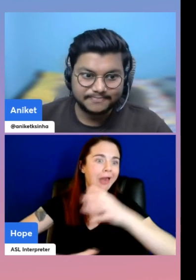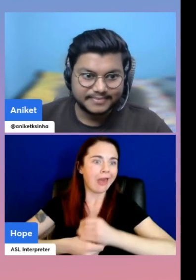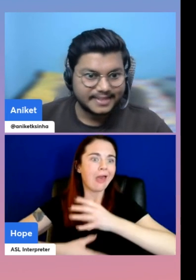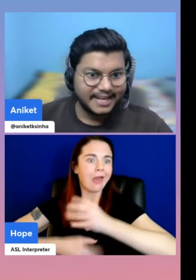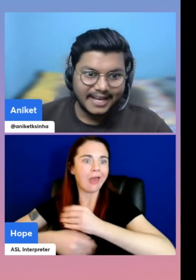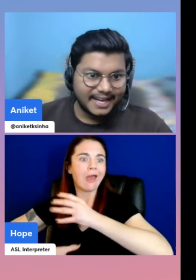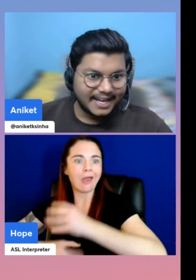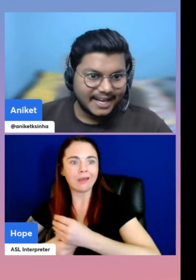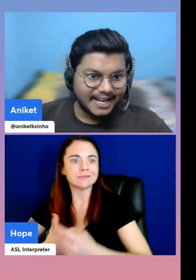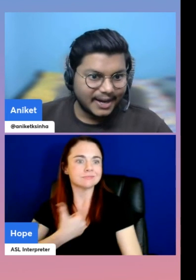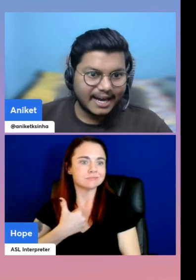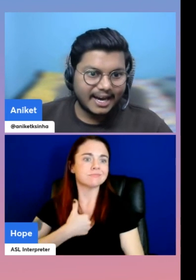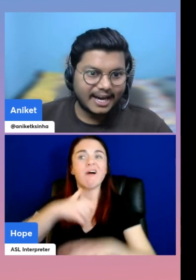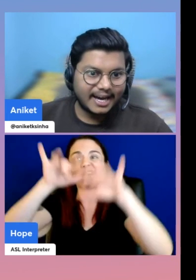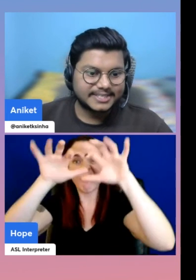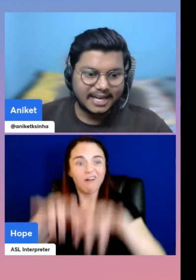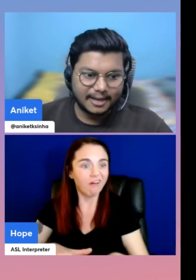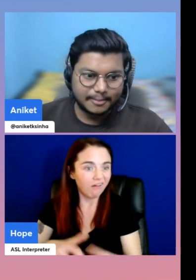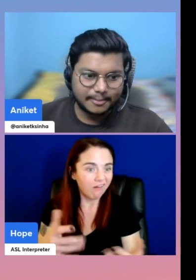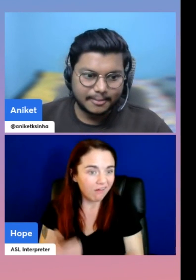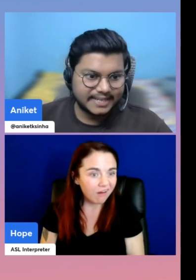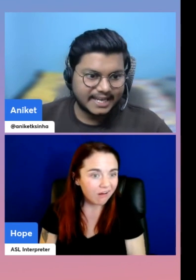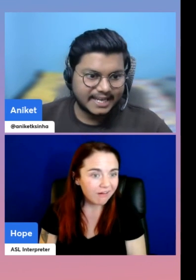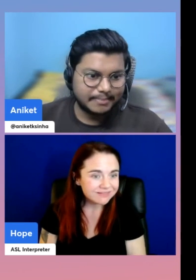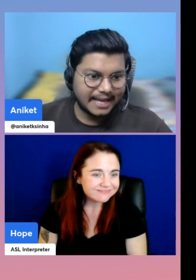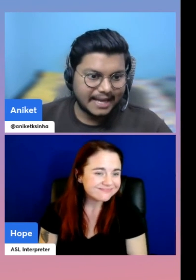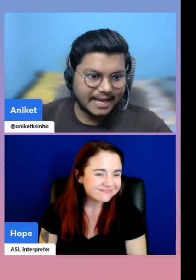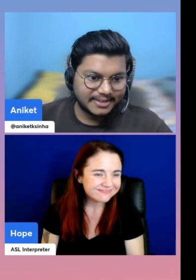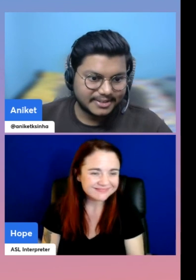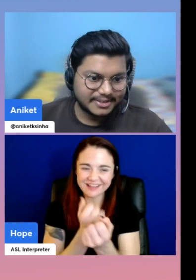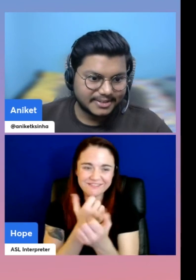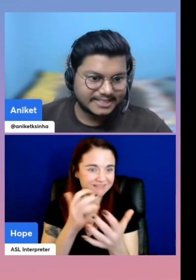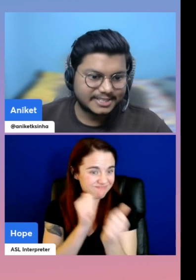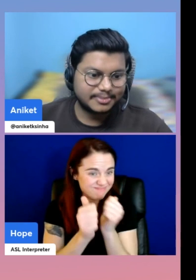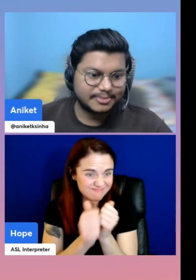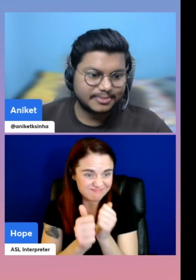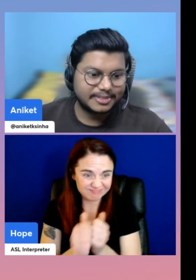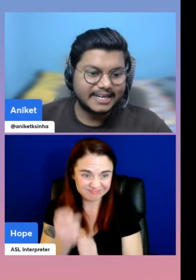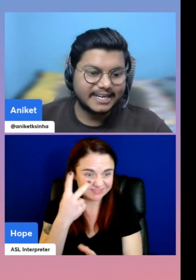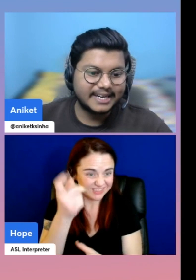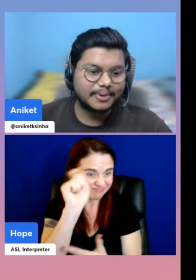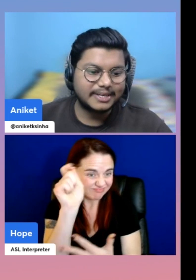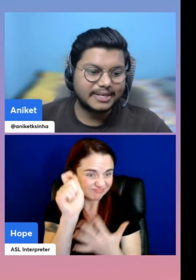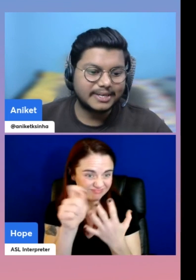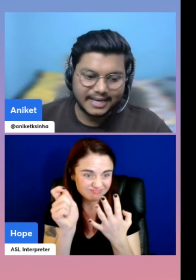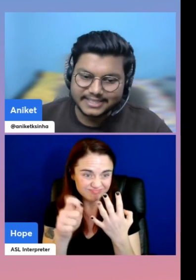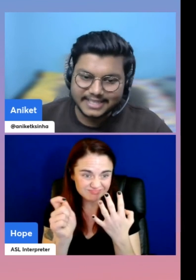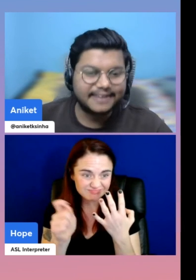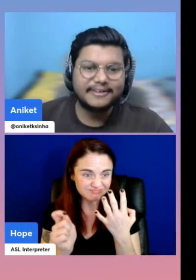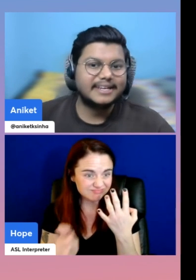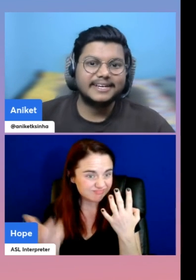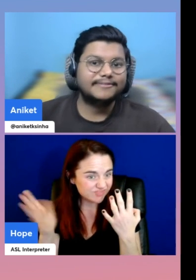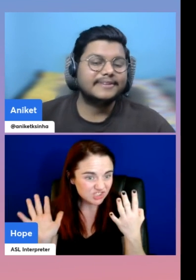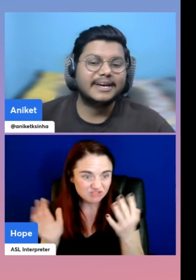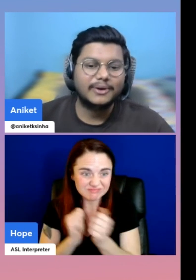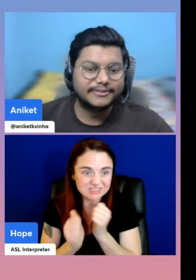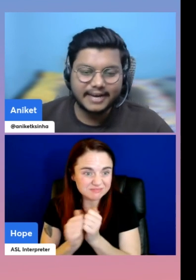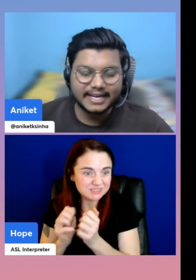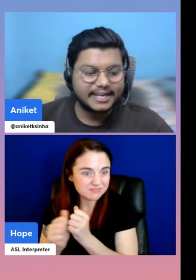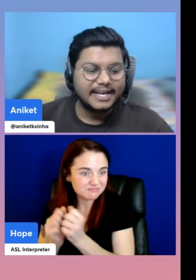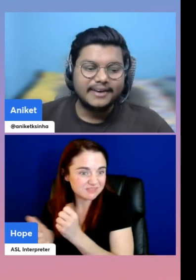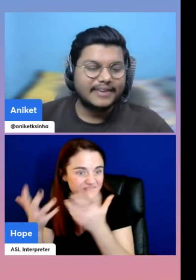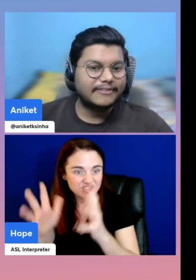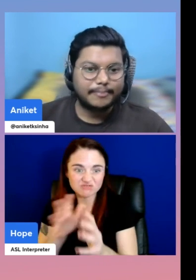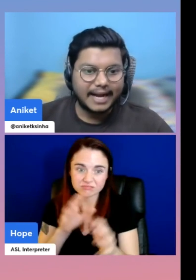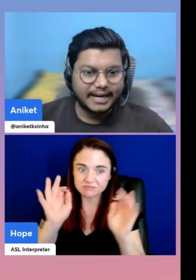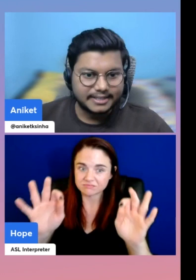manually. All our checks are passed. We can see plan, estimation, Sentinel policy passed, and finally, if we are all